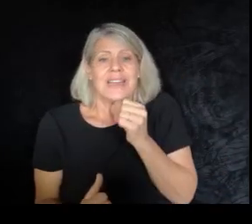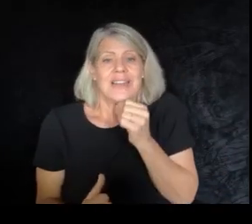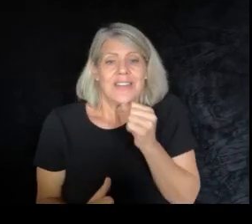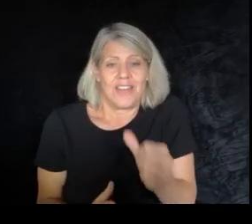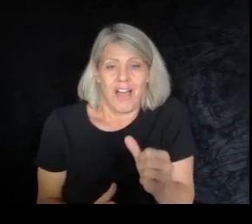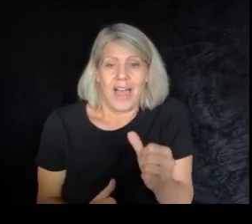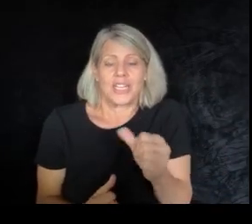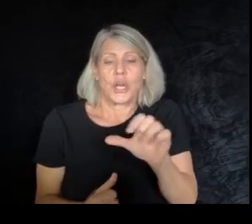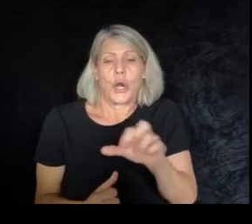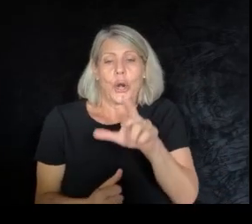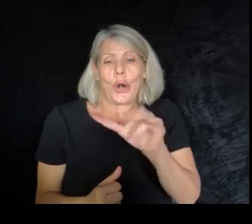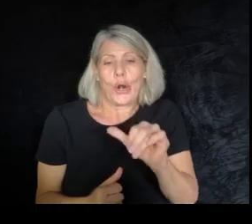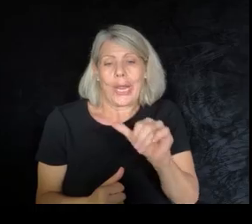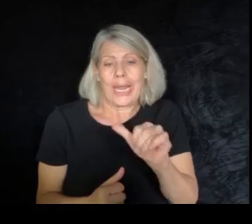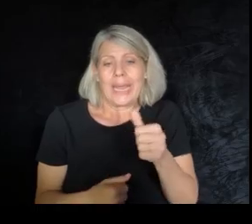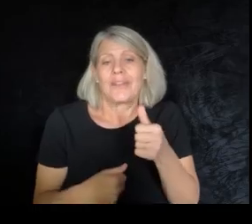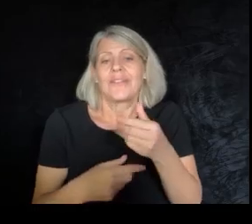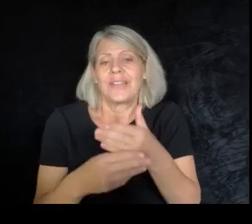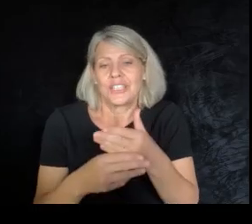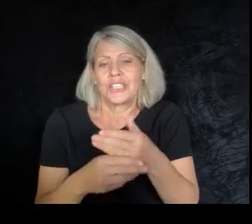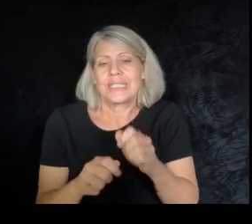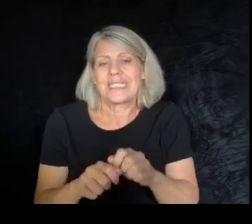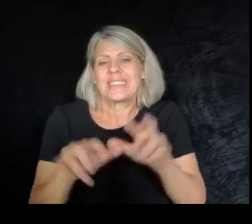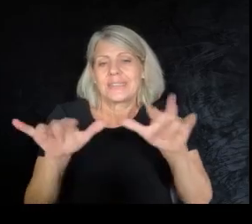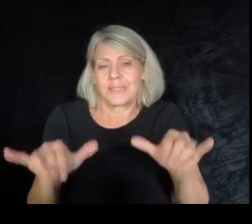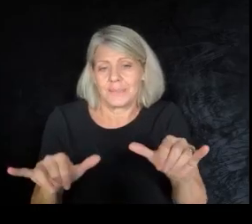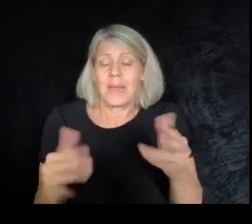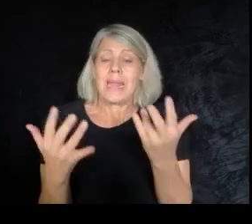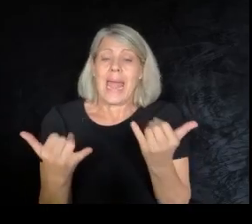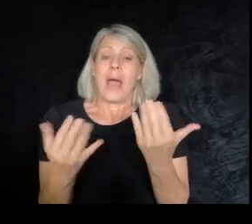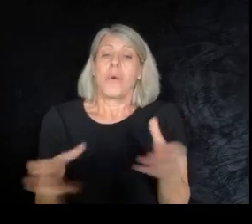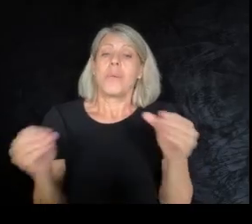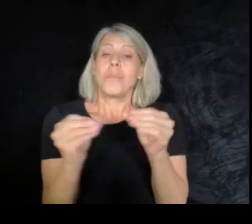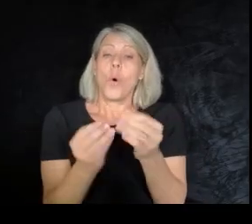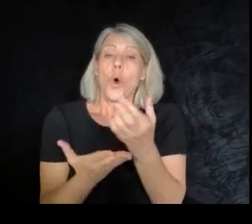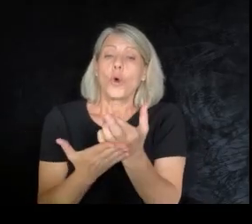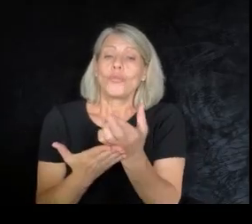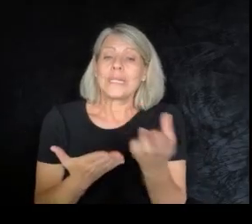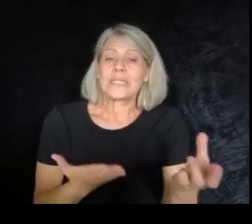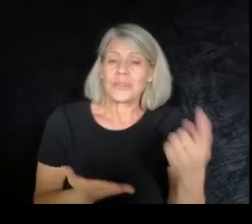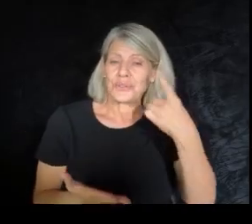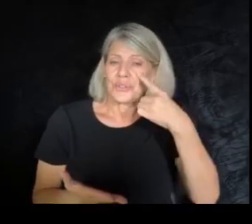Here are some additional resources for your review.